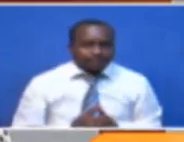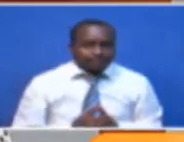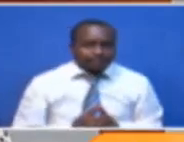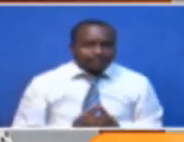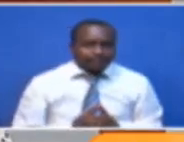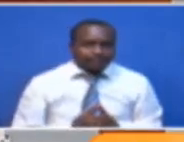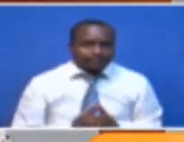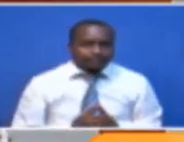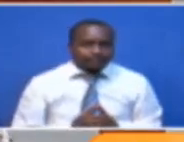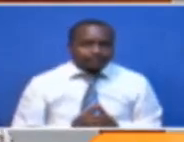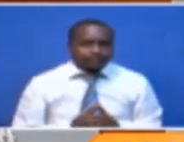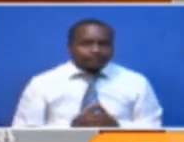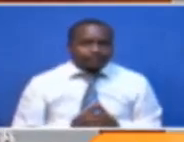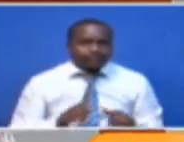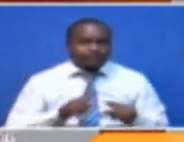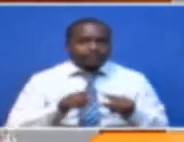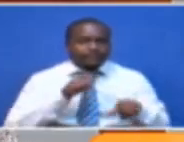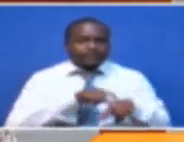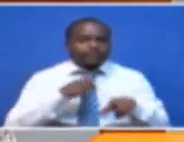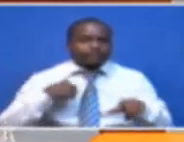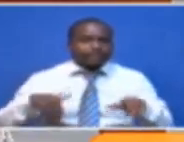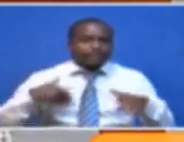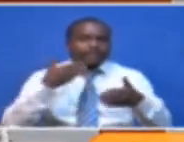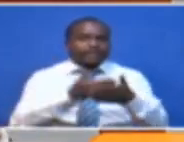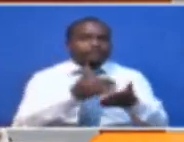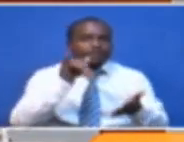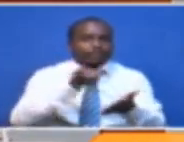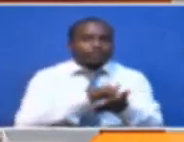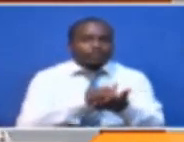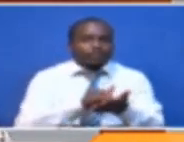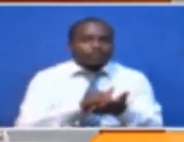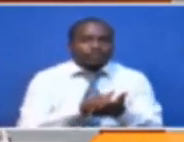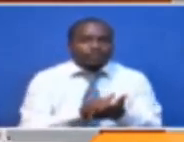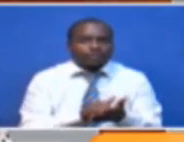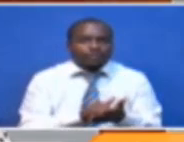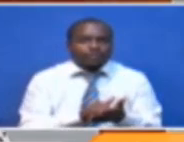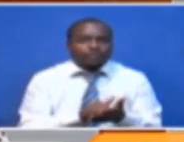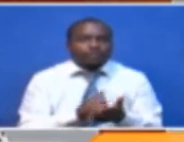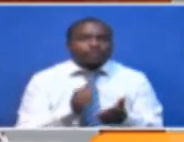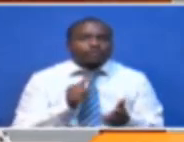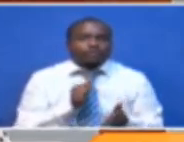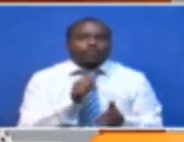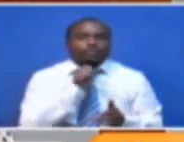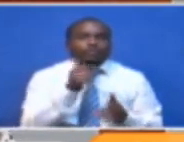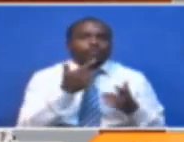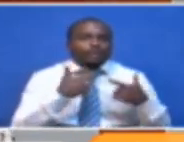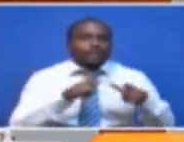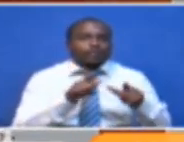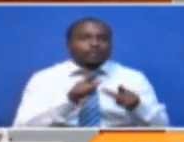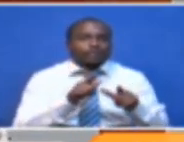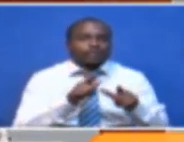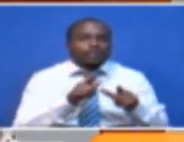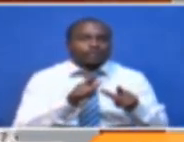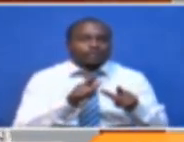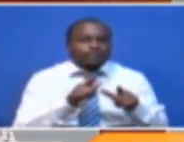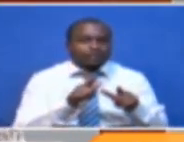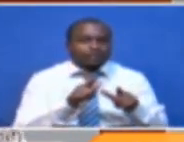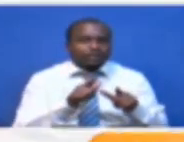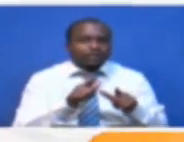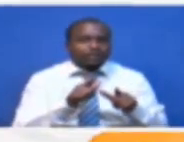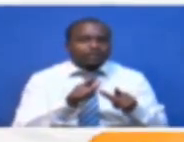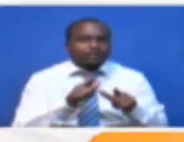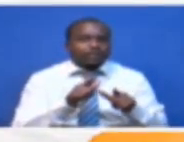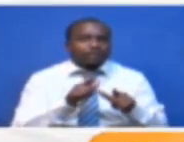But on arrival in New York, she was not allowed by the then Secretary General,